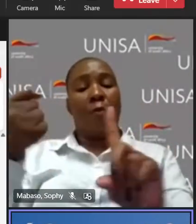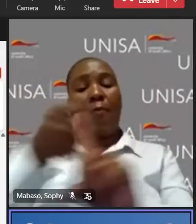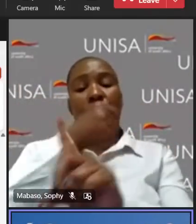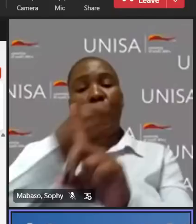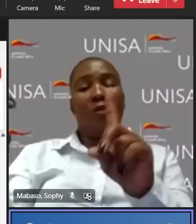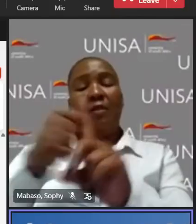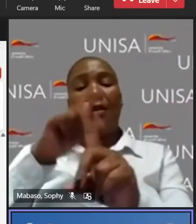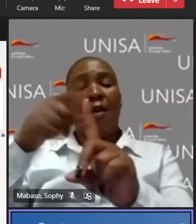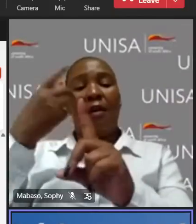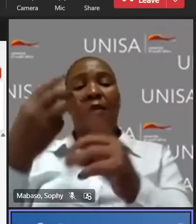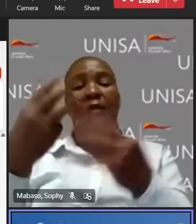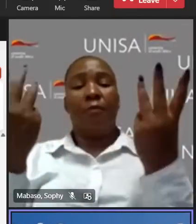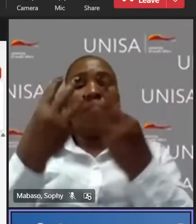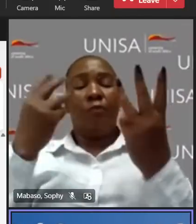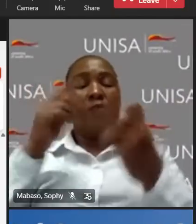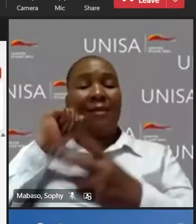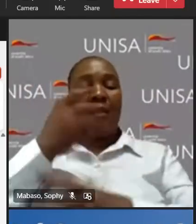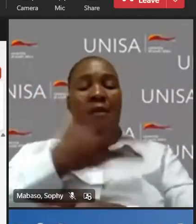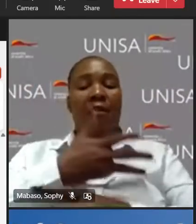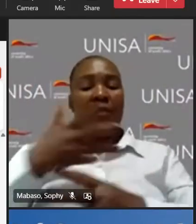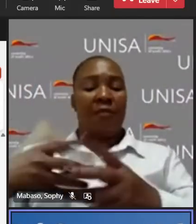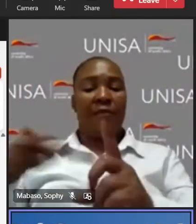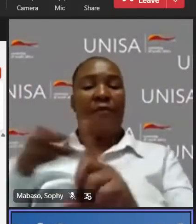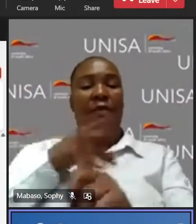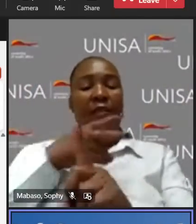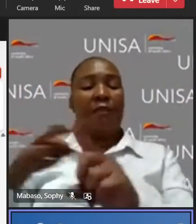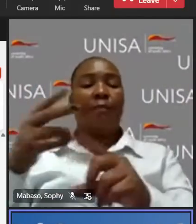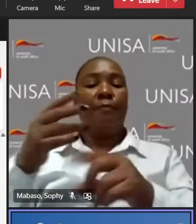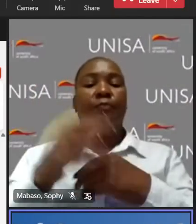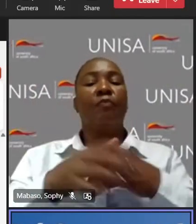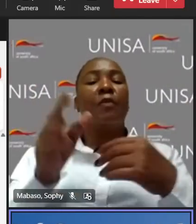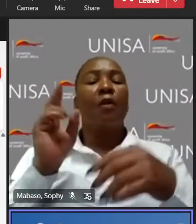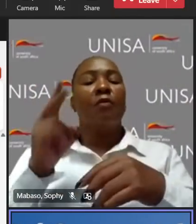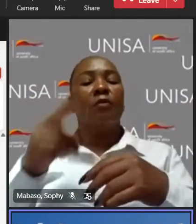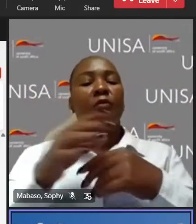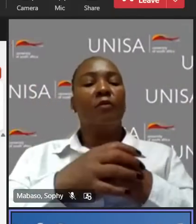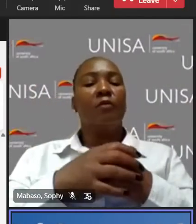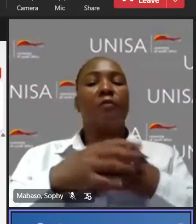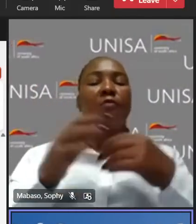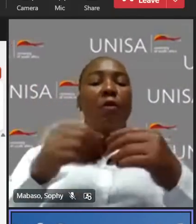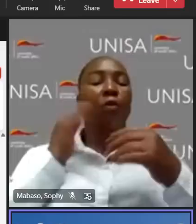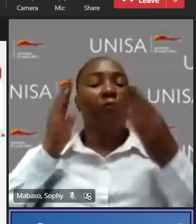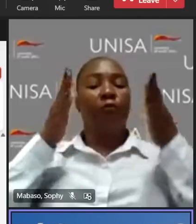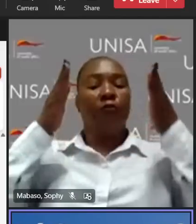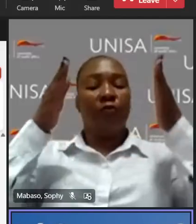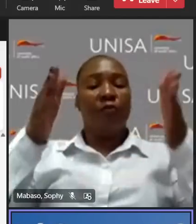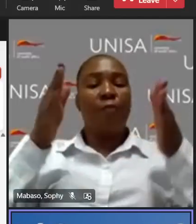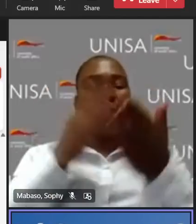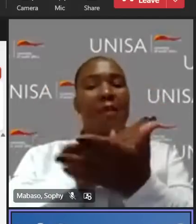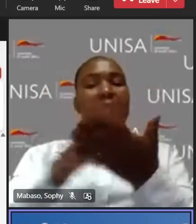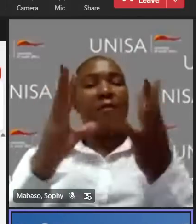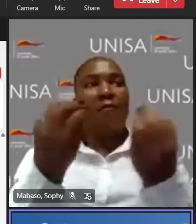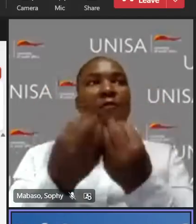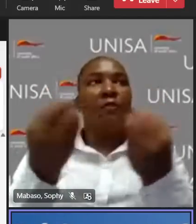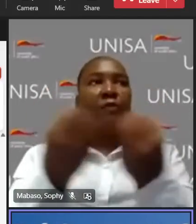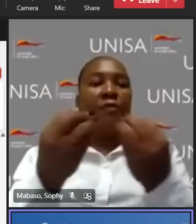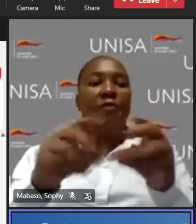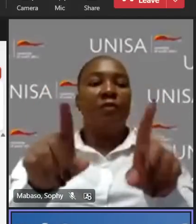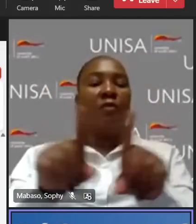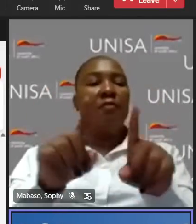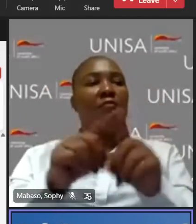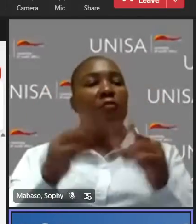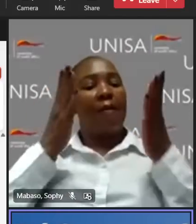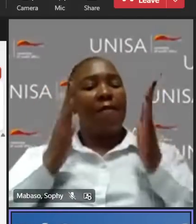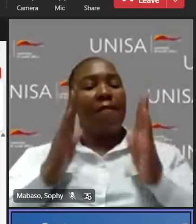form of GBV. I also just want to focus on some of the effects. There's a